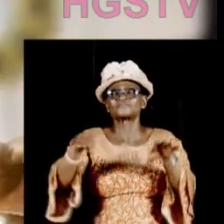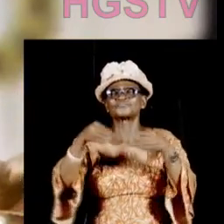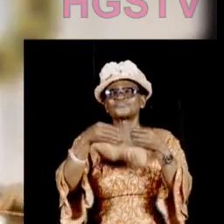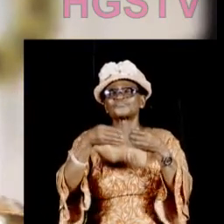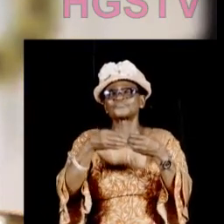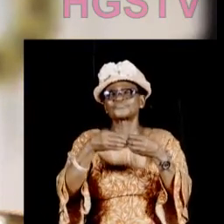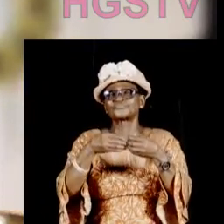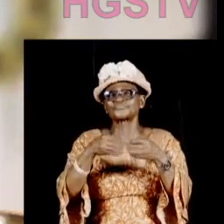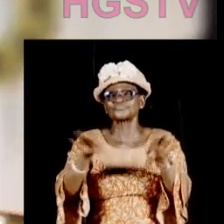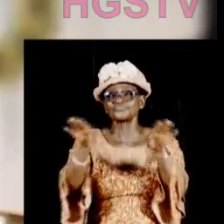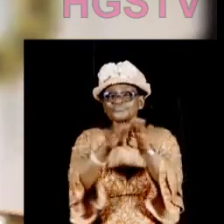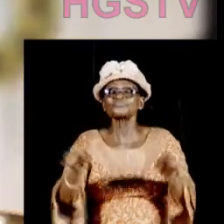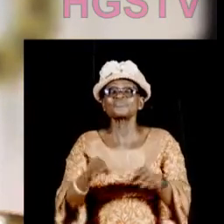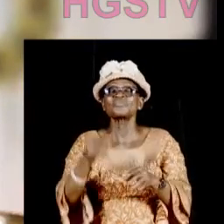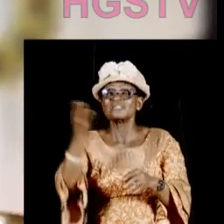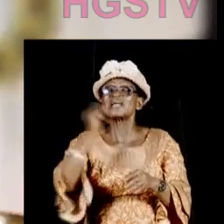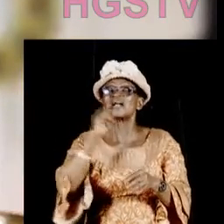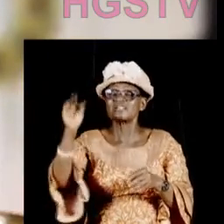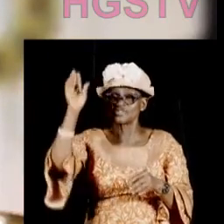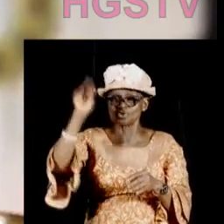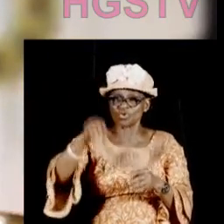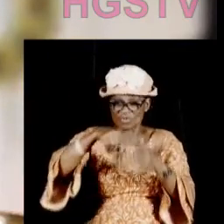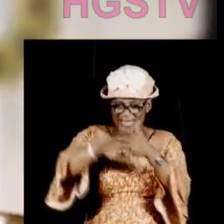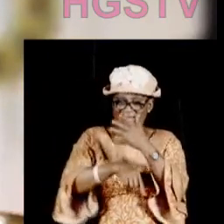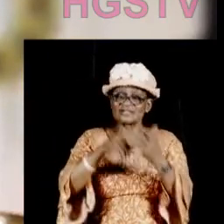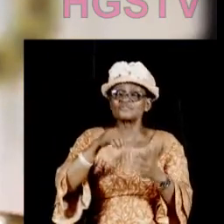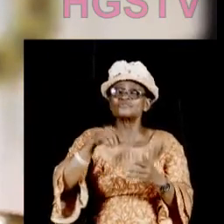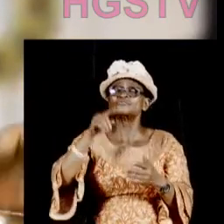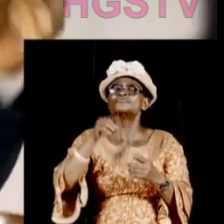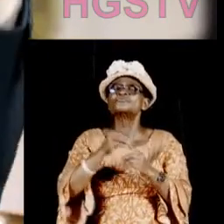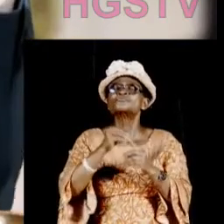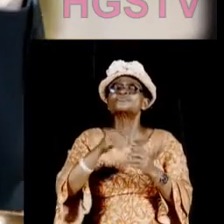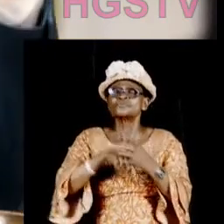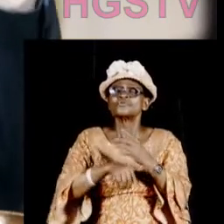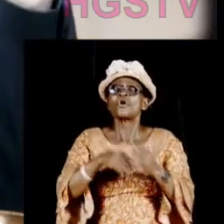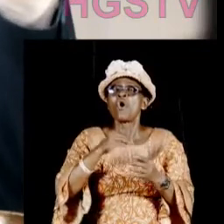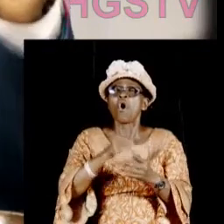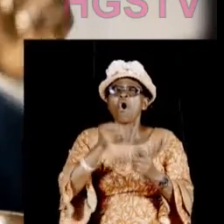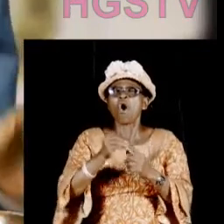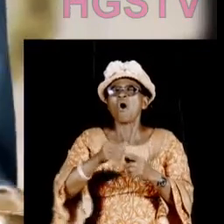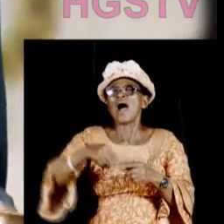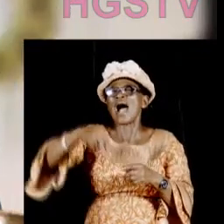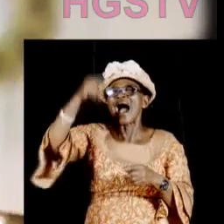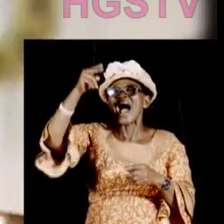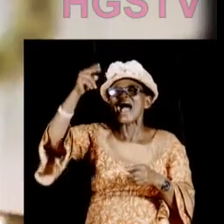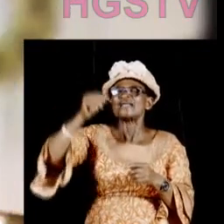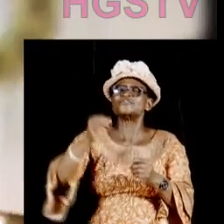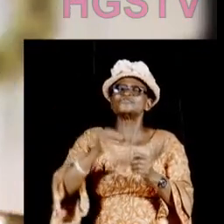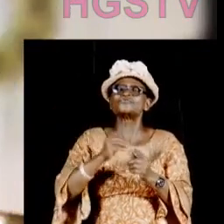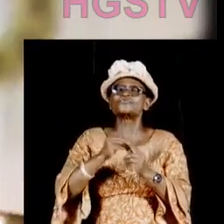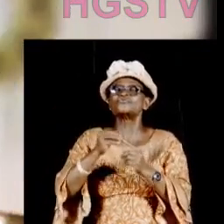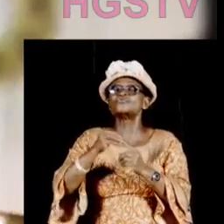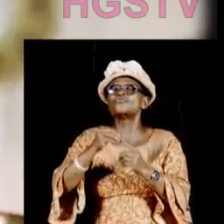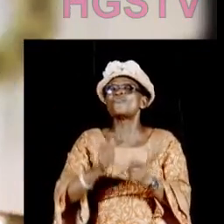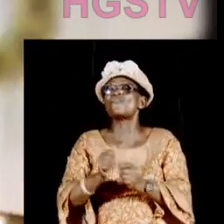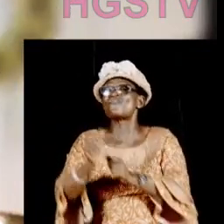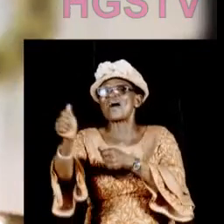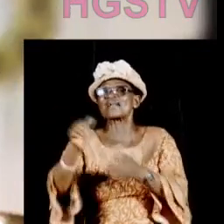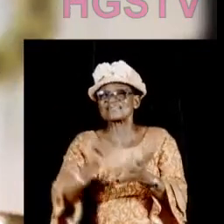deep that the hand of God cannot reach, and there is no height too far that it cannot carry